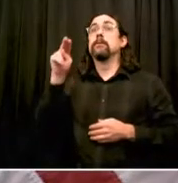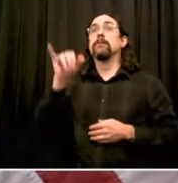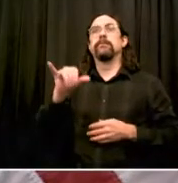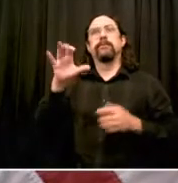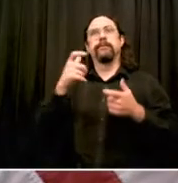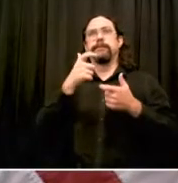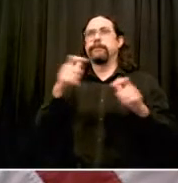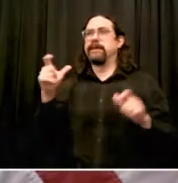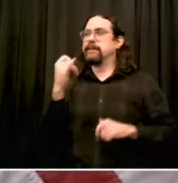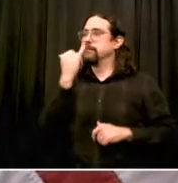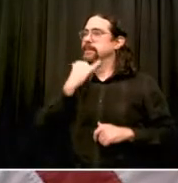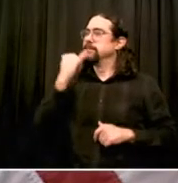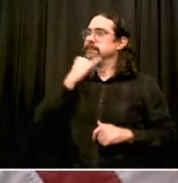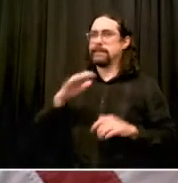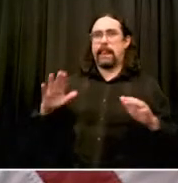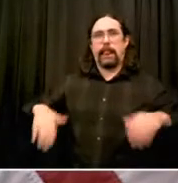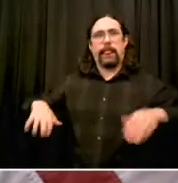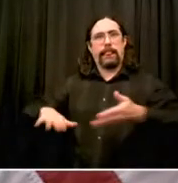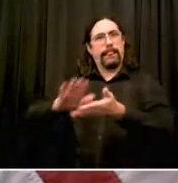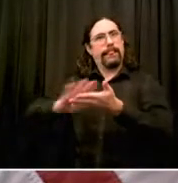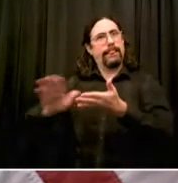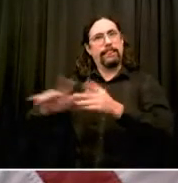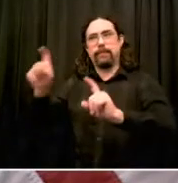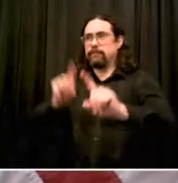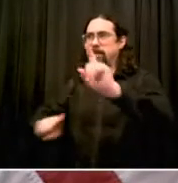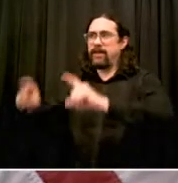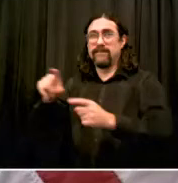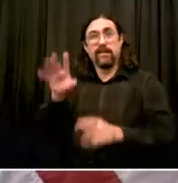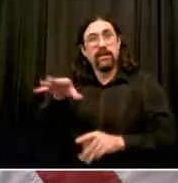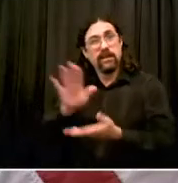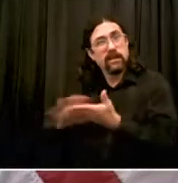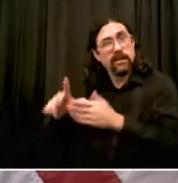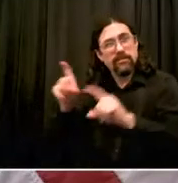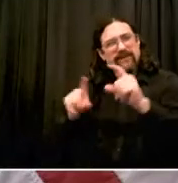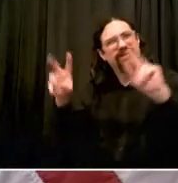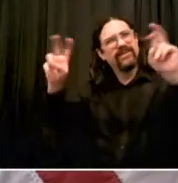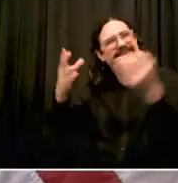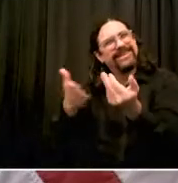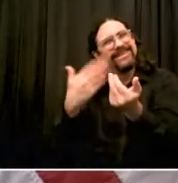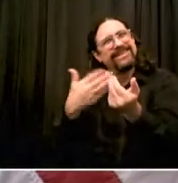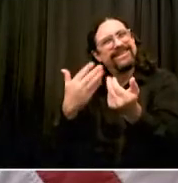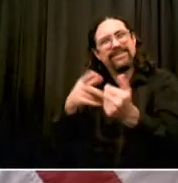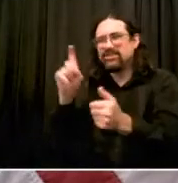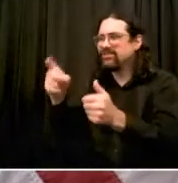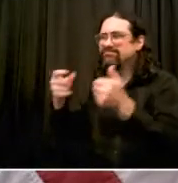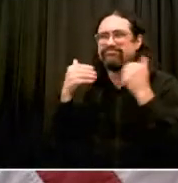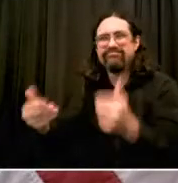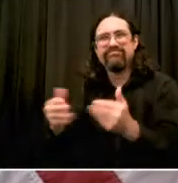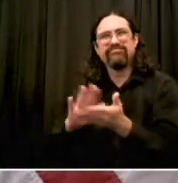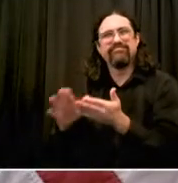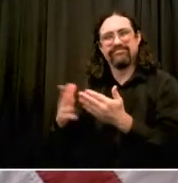the site down here by City Hall, and anything that happens on the public building, we will do the same.